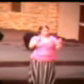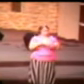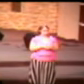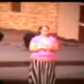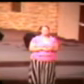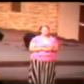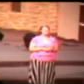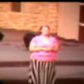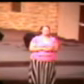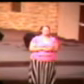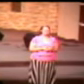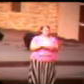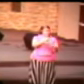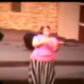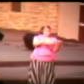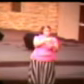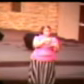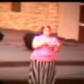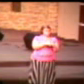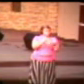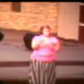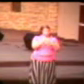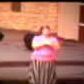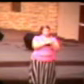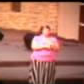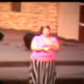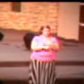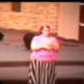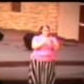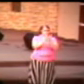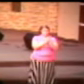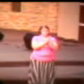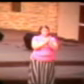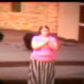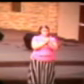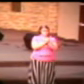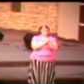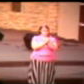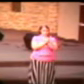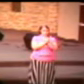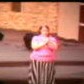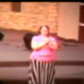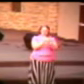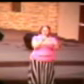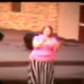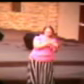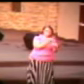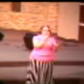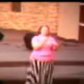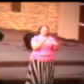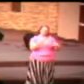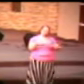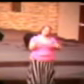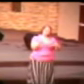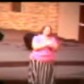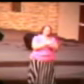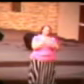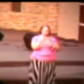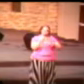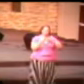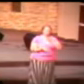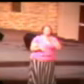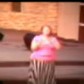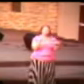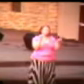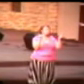to fellowship, to the breaking of bread, and to prayer. Everyone was filled with awe at the many